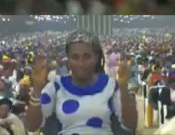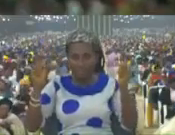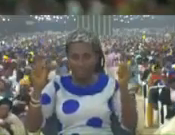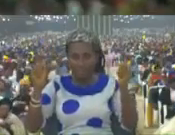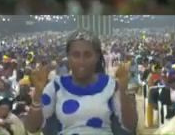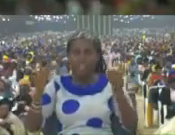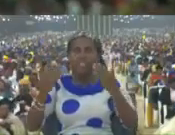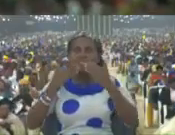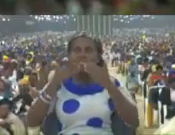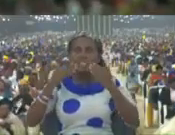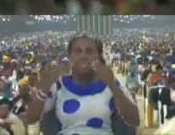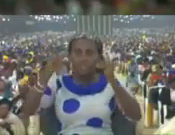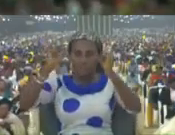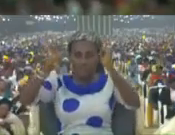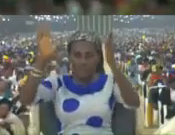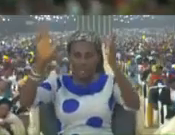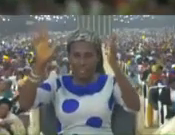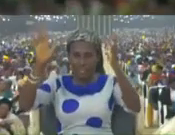Thank you, Father.